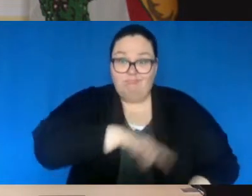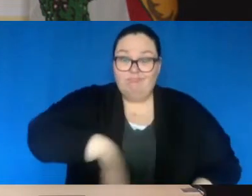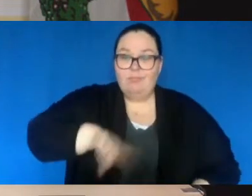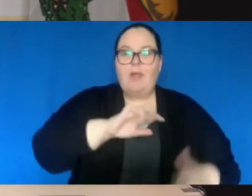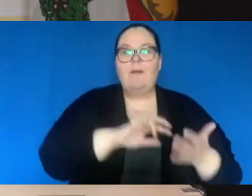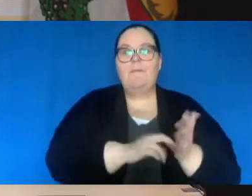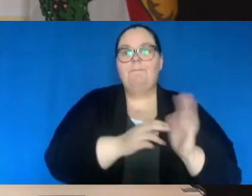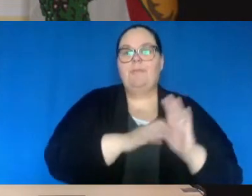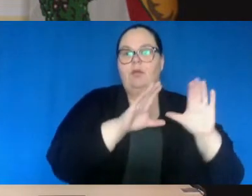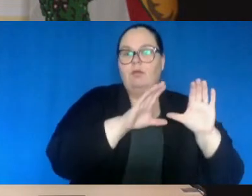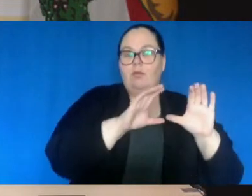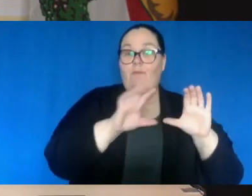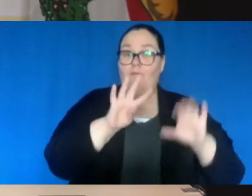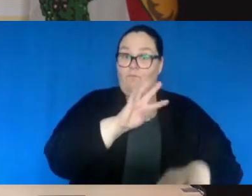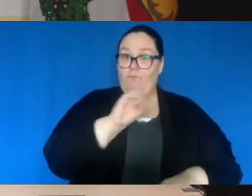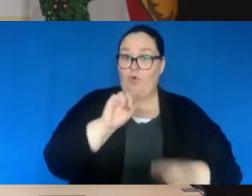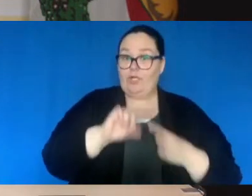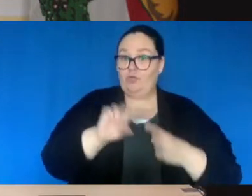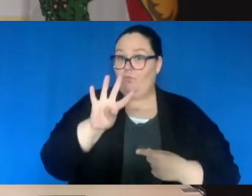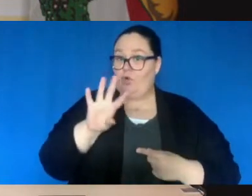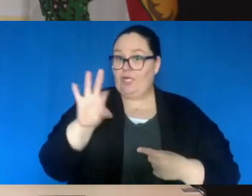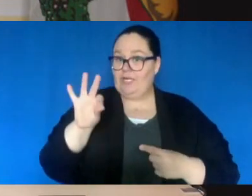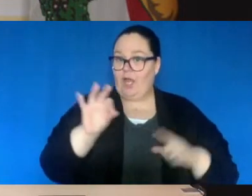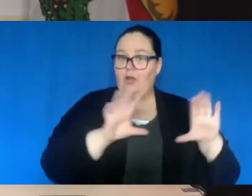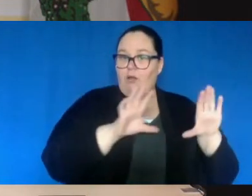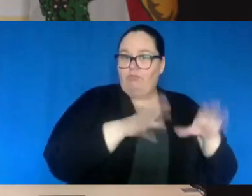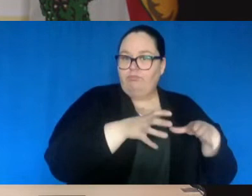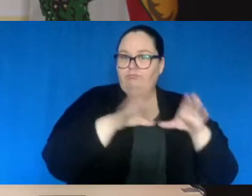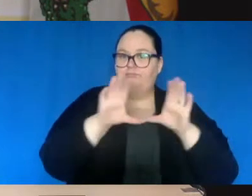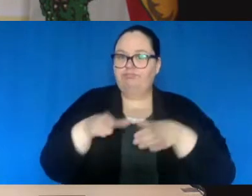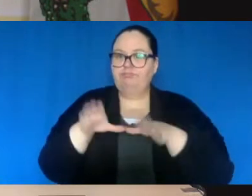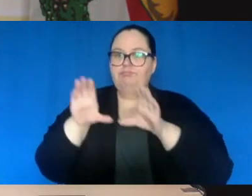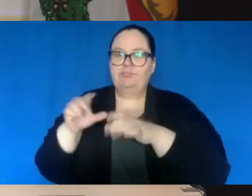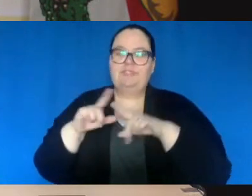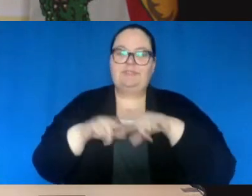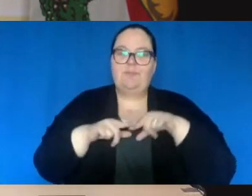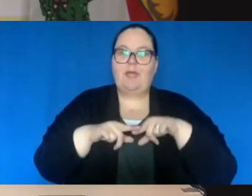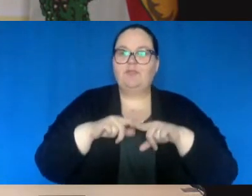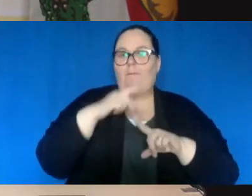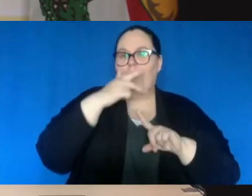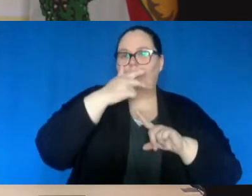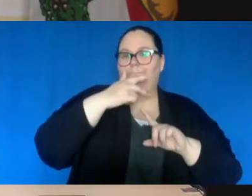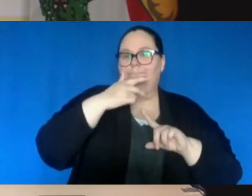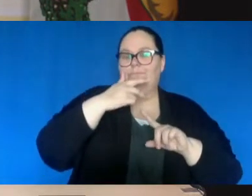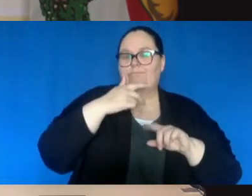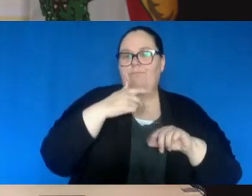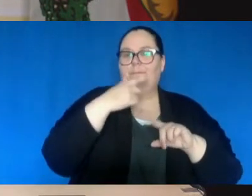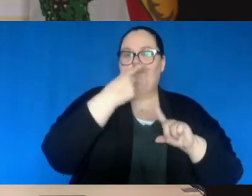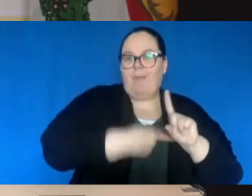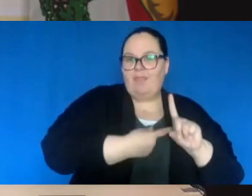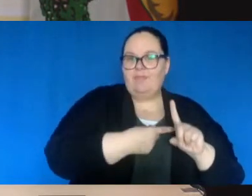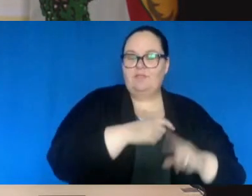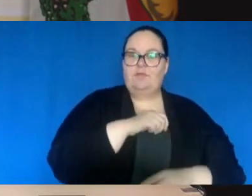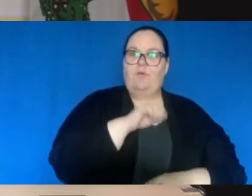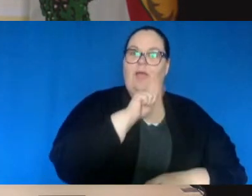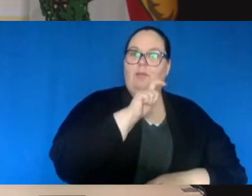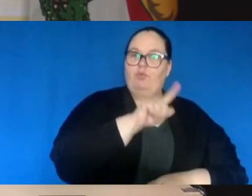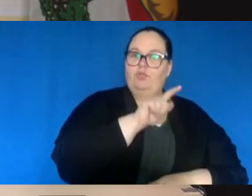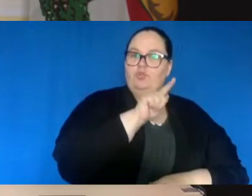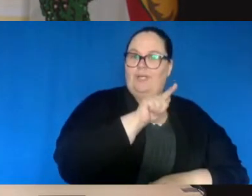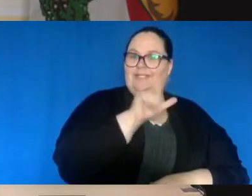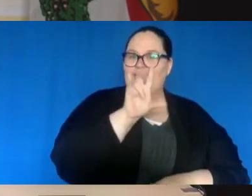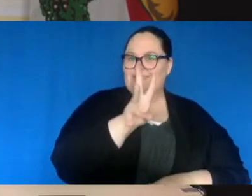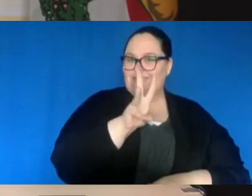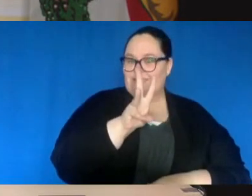into 4 groupings according to birth month. So beginning Monday, April 26th, individuals born